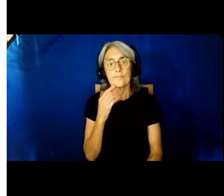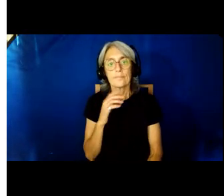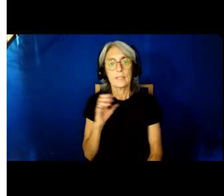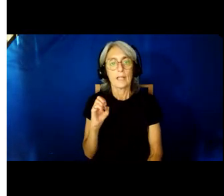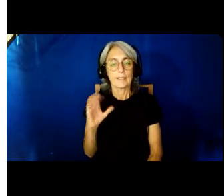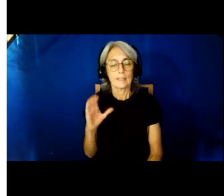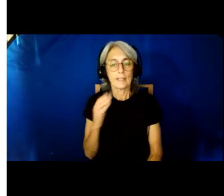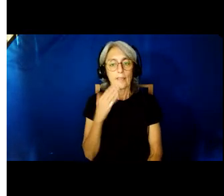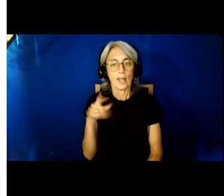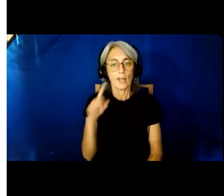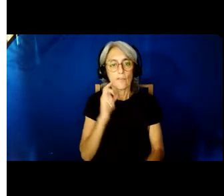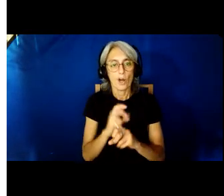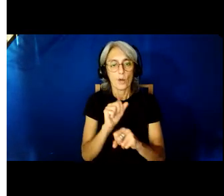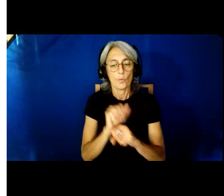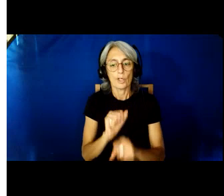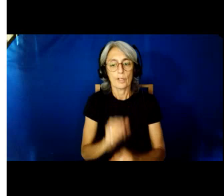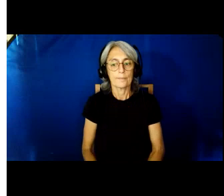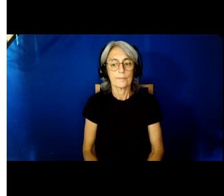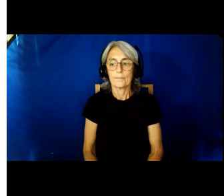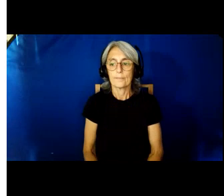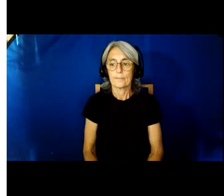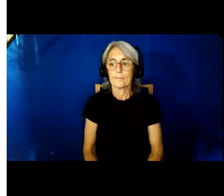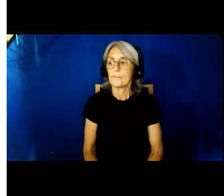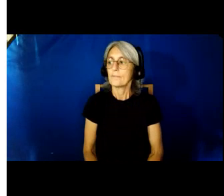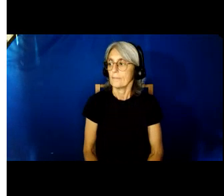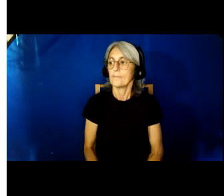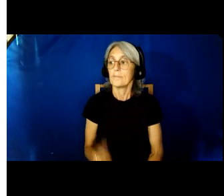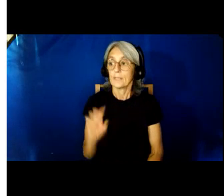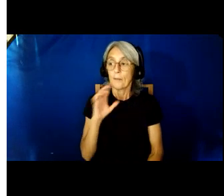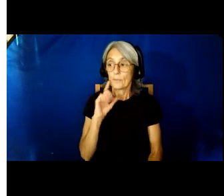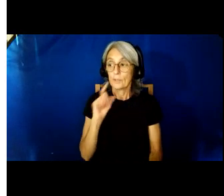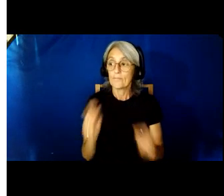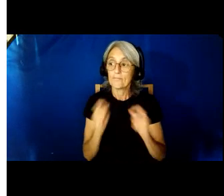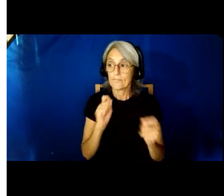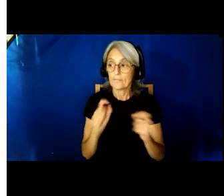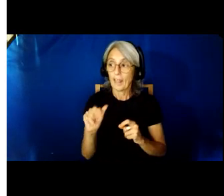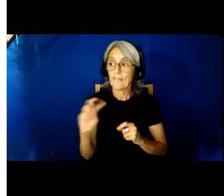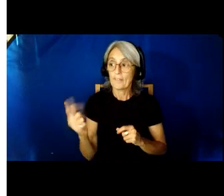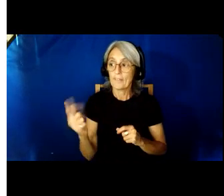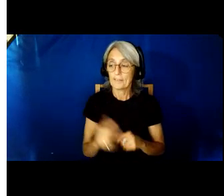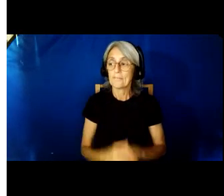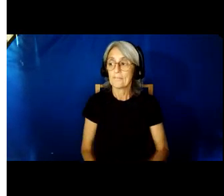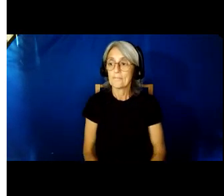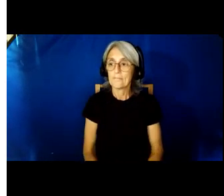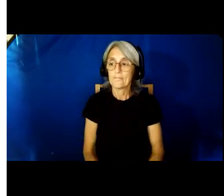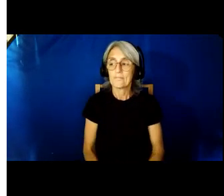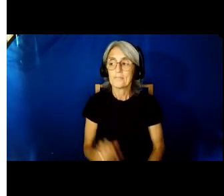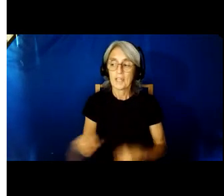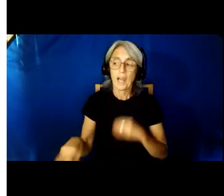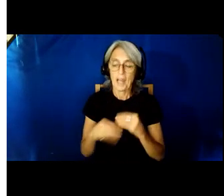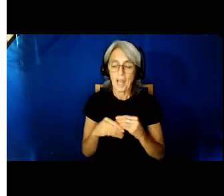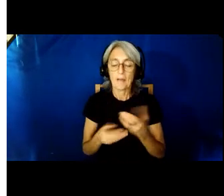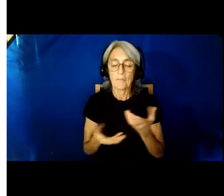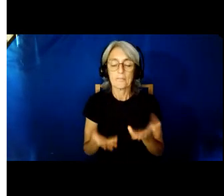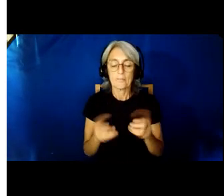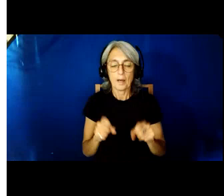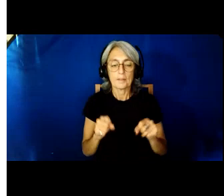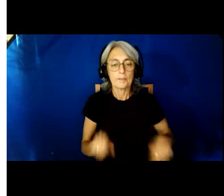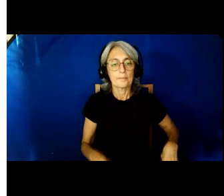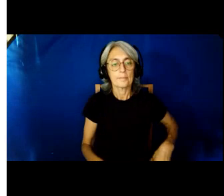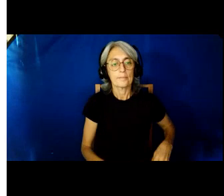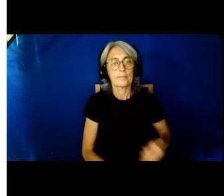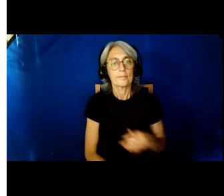this. Thank you. And it's a living document. So yes, I'm sure that we can probably adopt that as well. Great. All